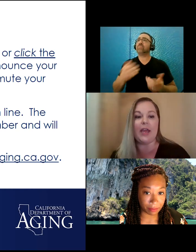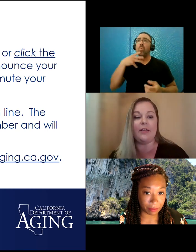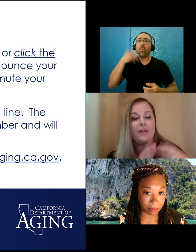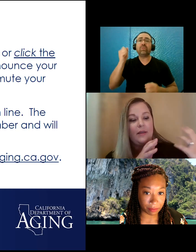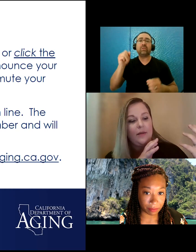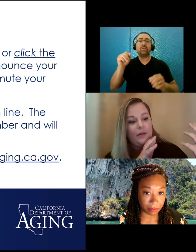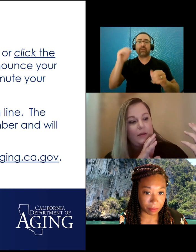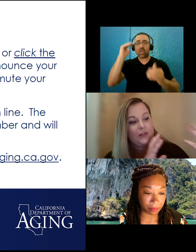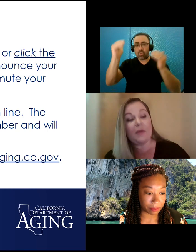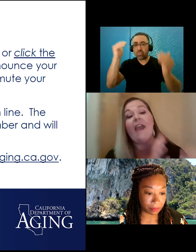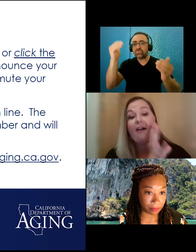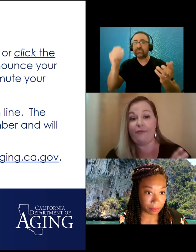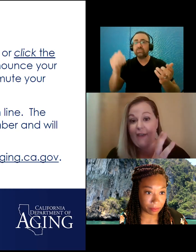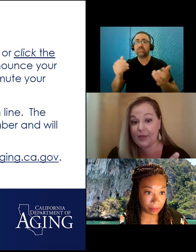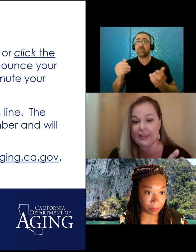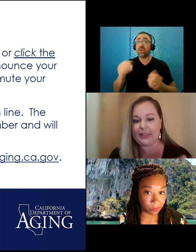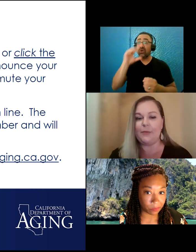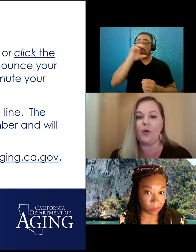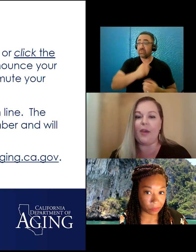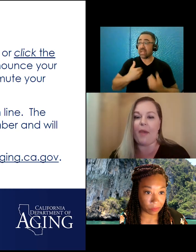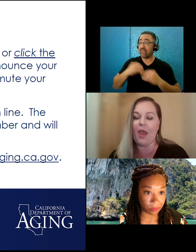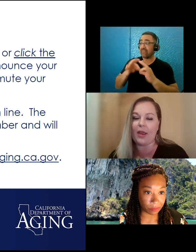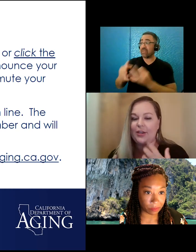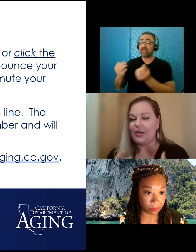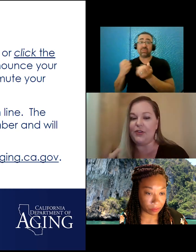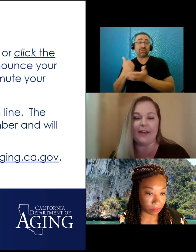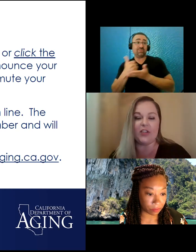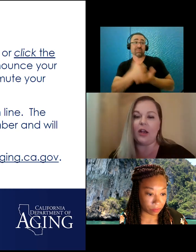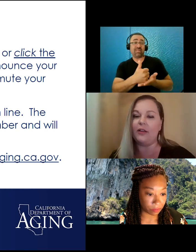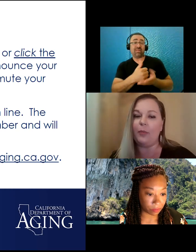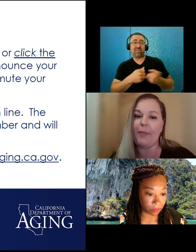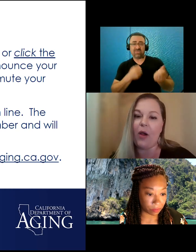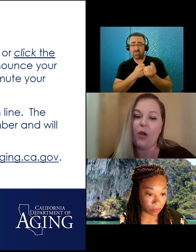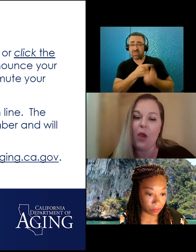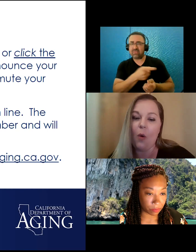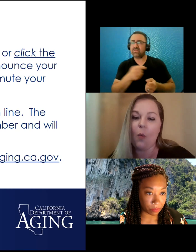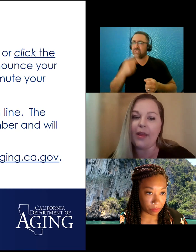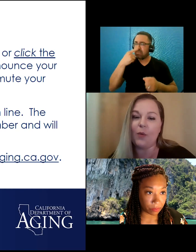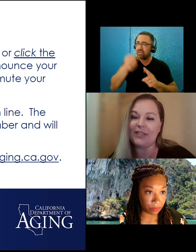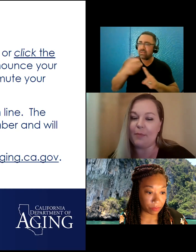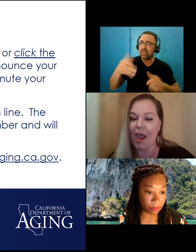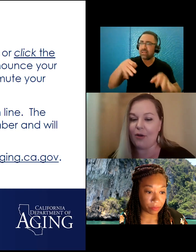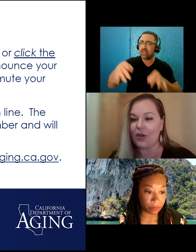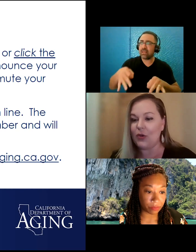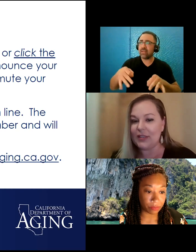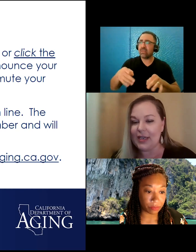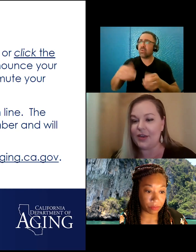adults and assuming they have families to support them. Can you kind of talk a little bit about what's the pattern that you see in